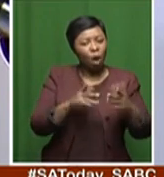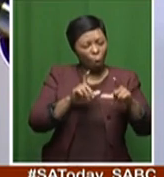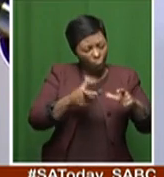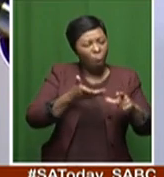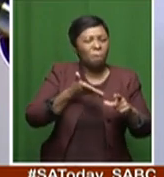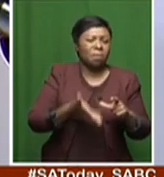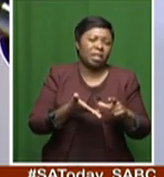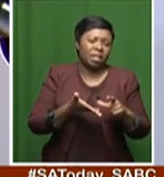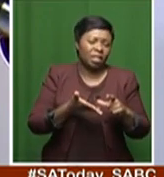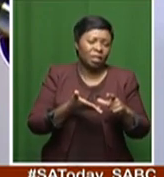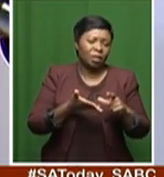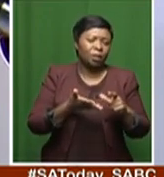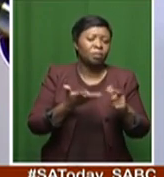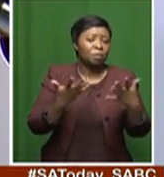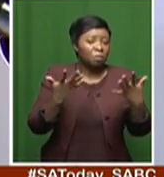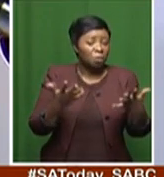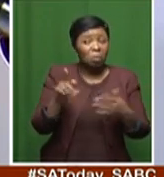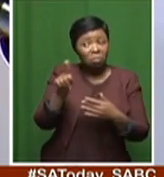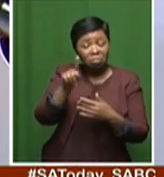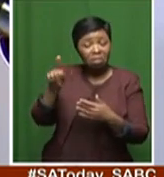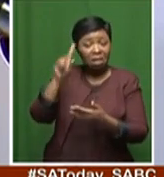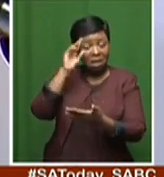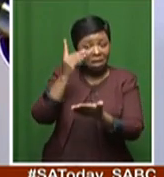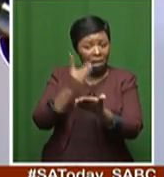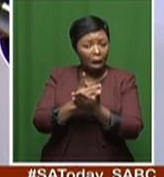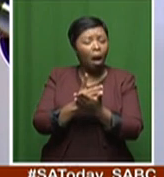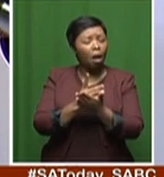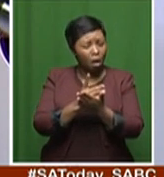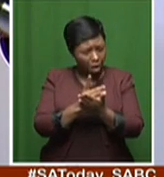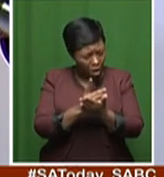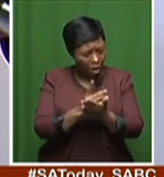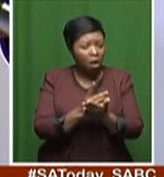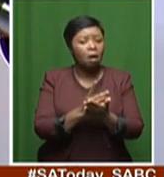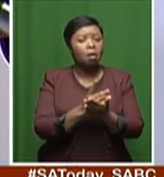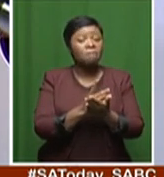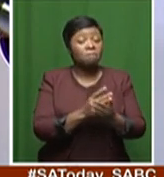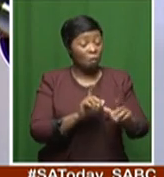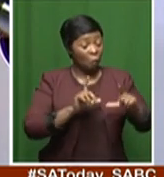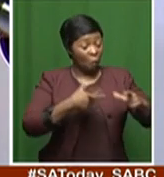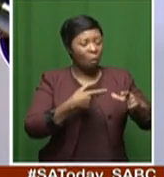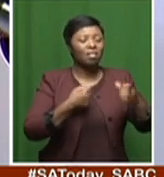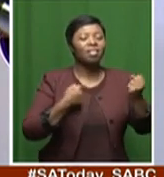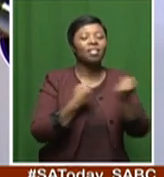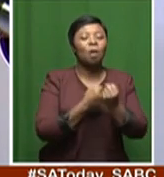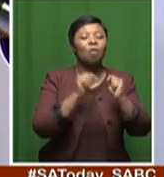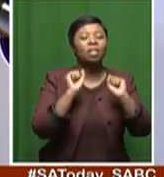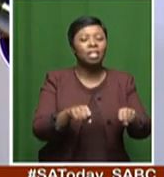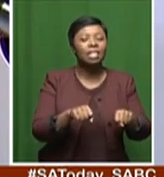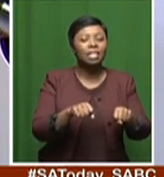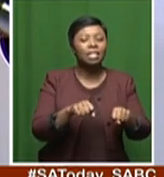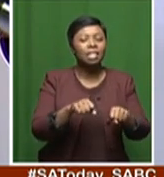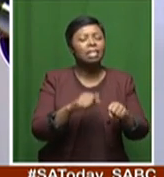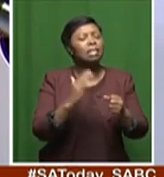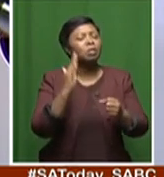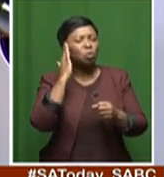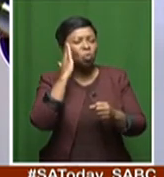they've decided that they would support this commission. They know that some of the things, they knew that some of the